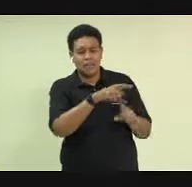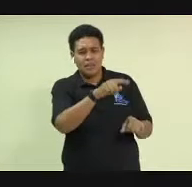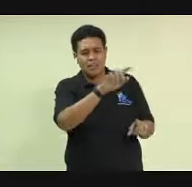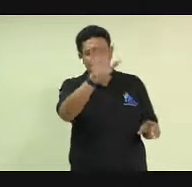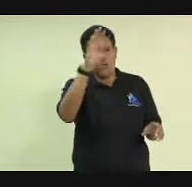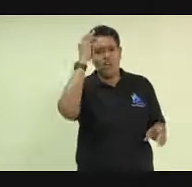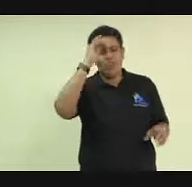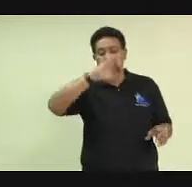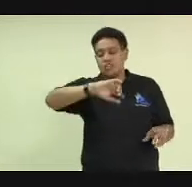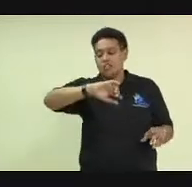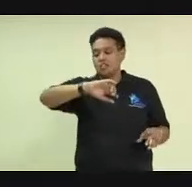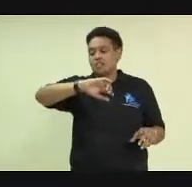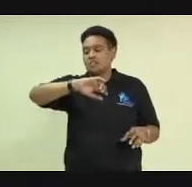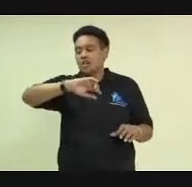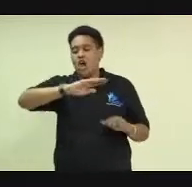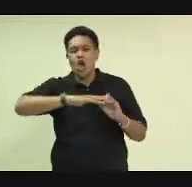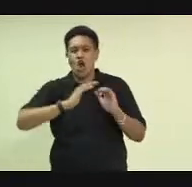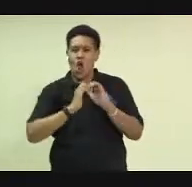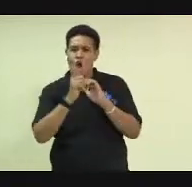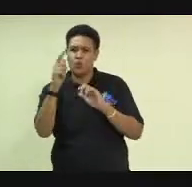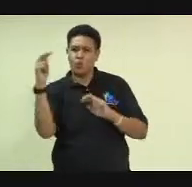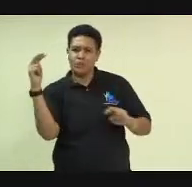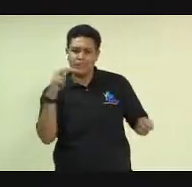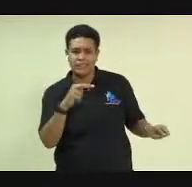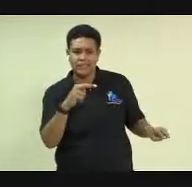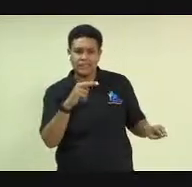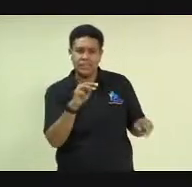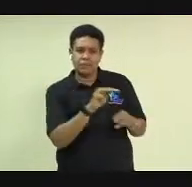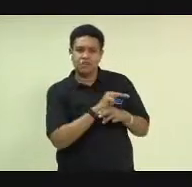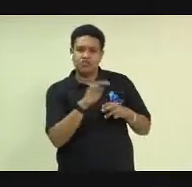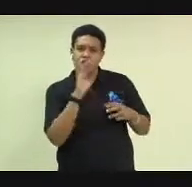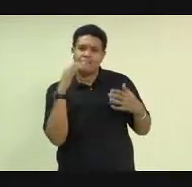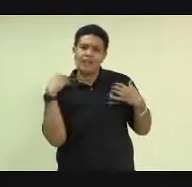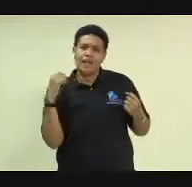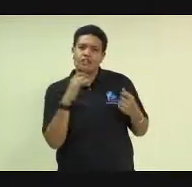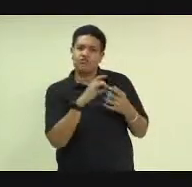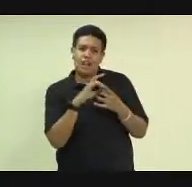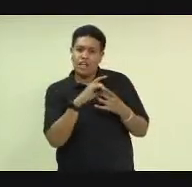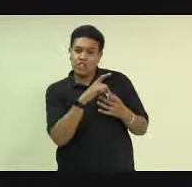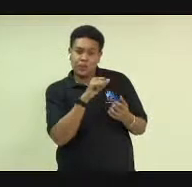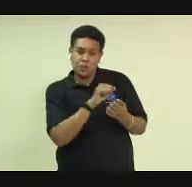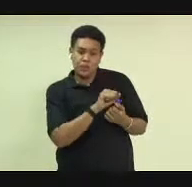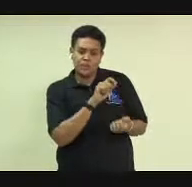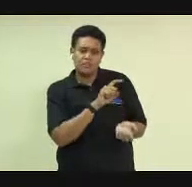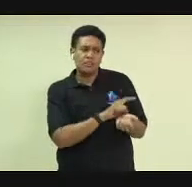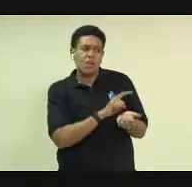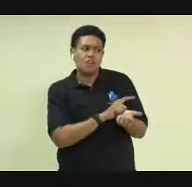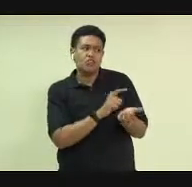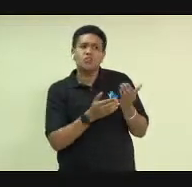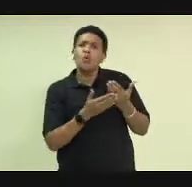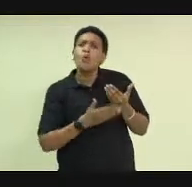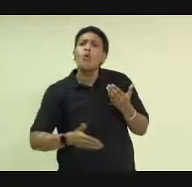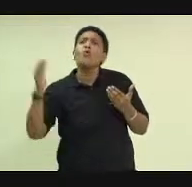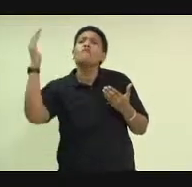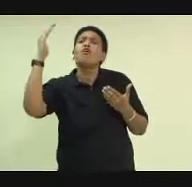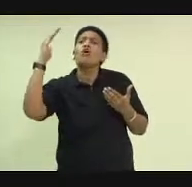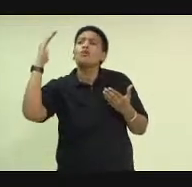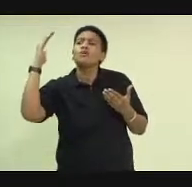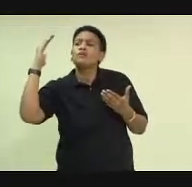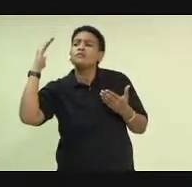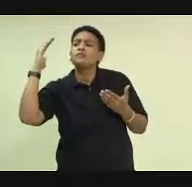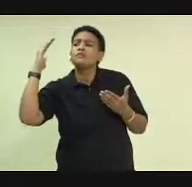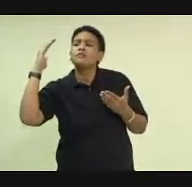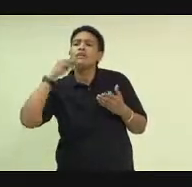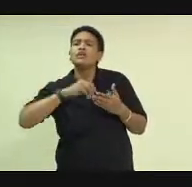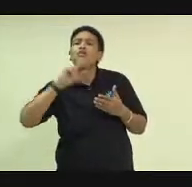thoughts on how you see the Ministry of Health's relationship with doctors going forward into